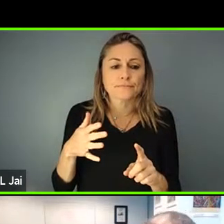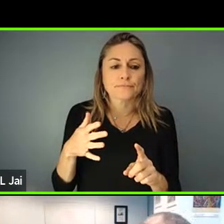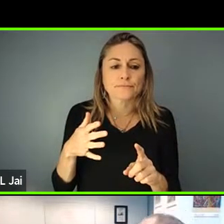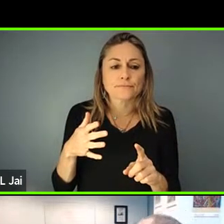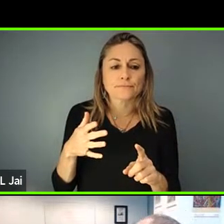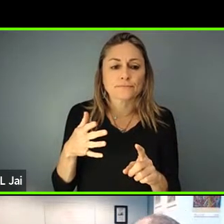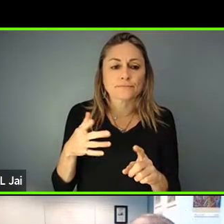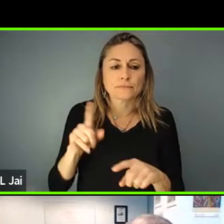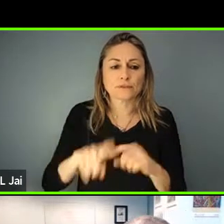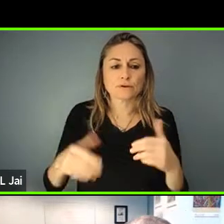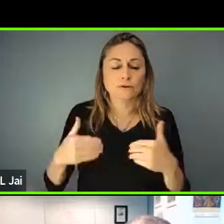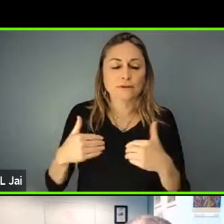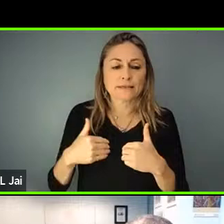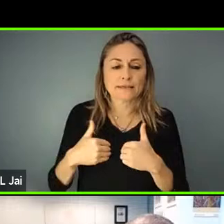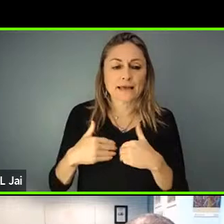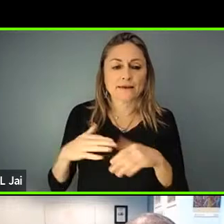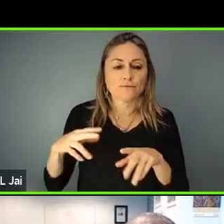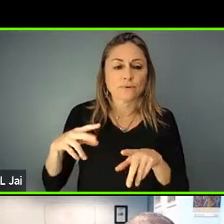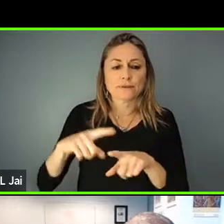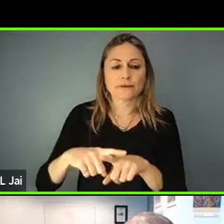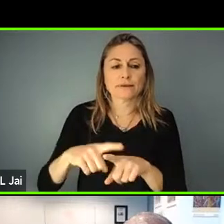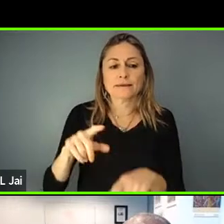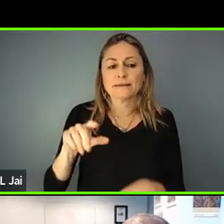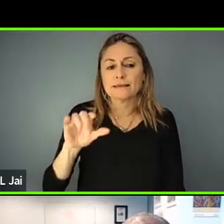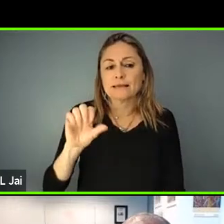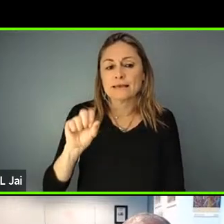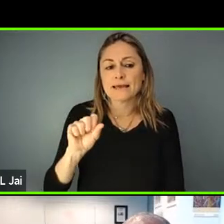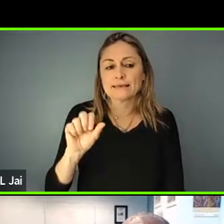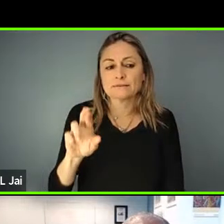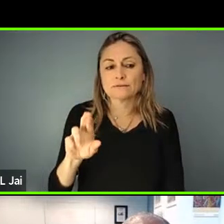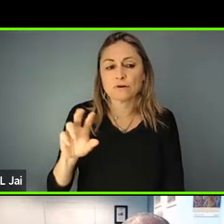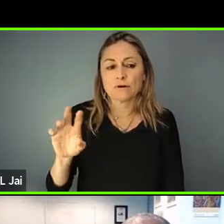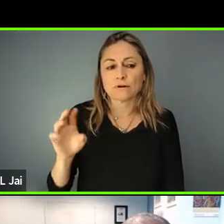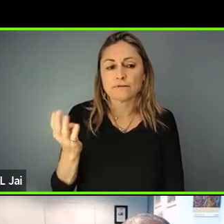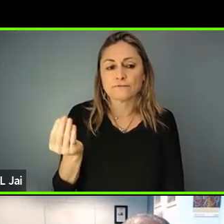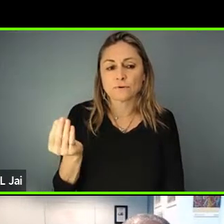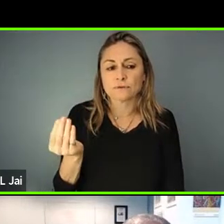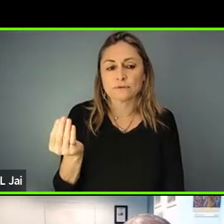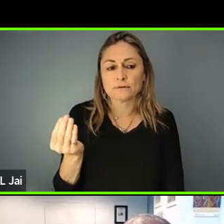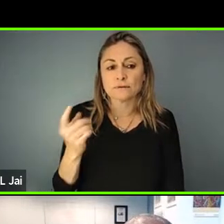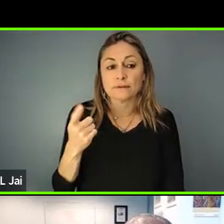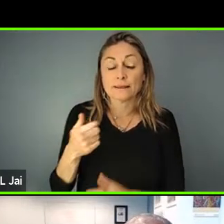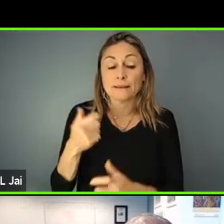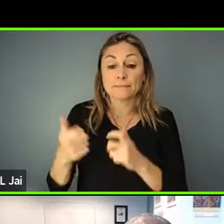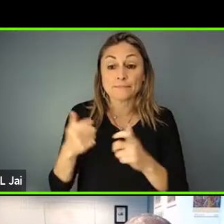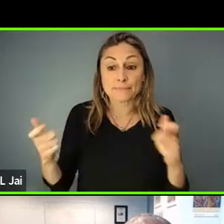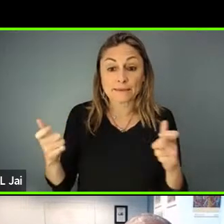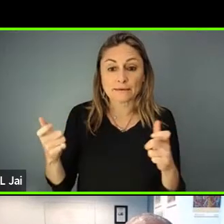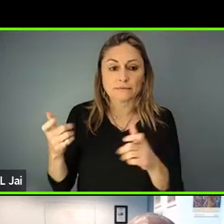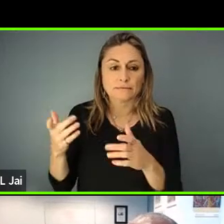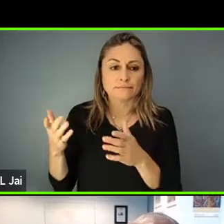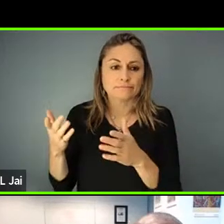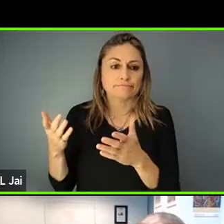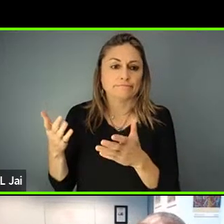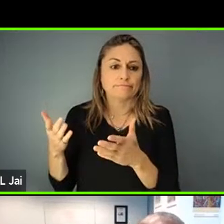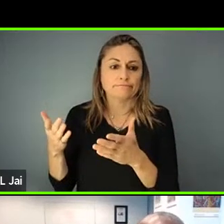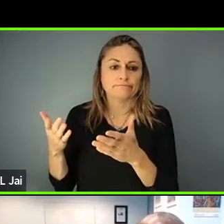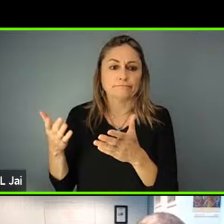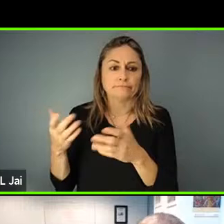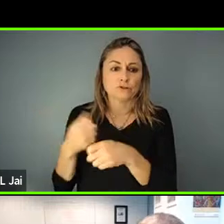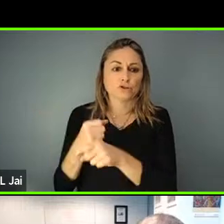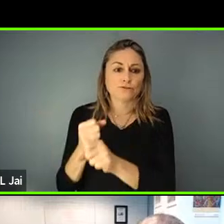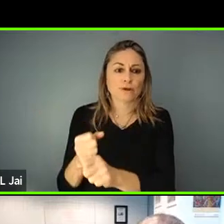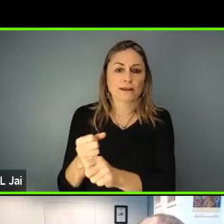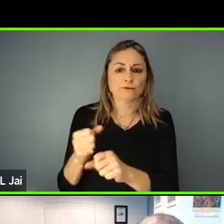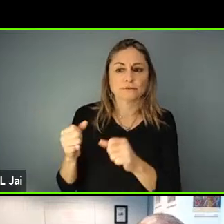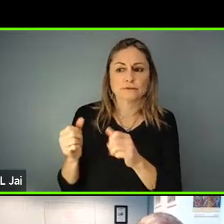have a interface with SR14, which is one of the major generators of traffic. A